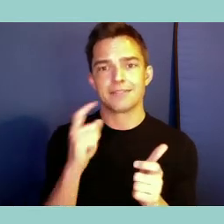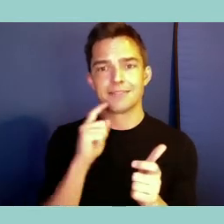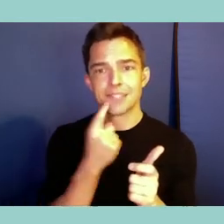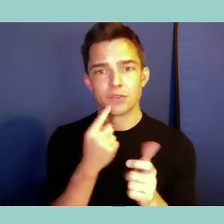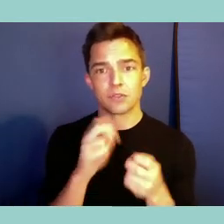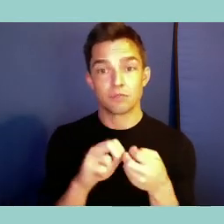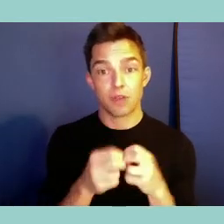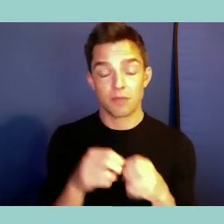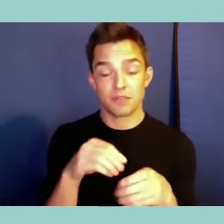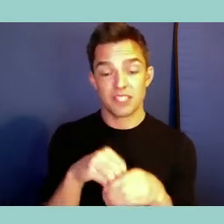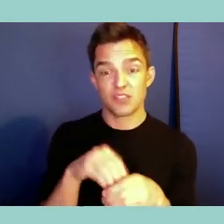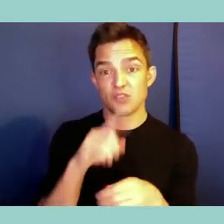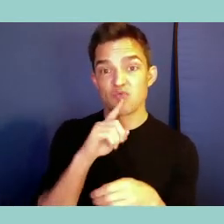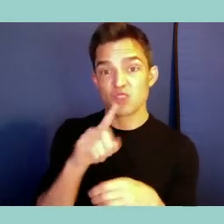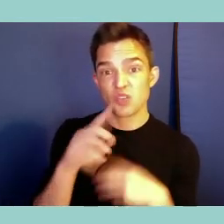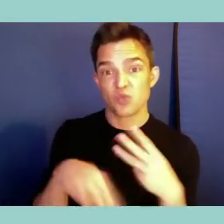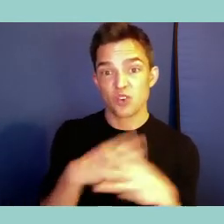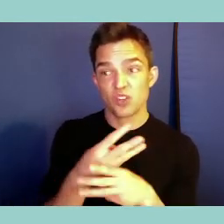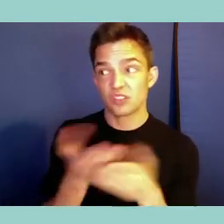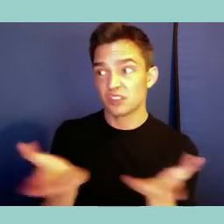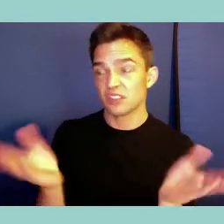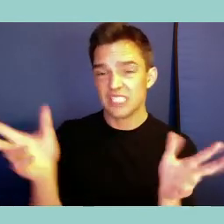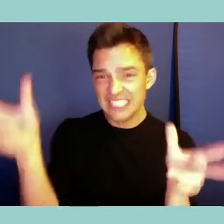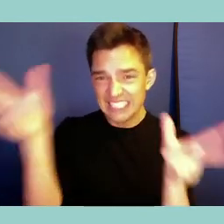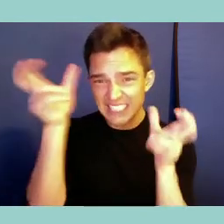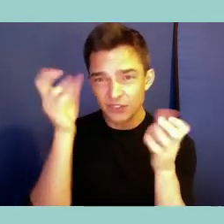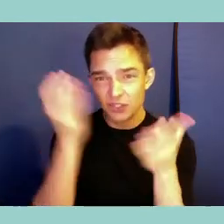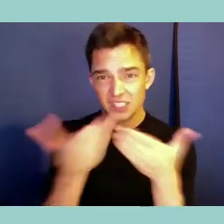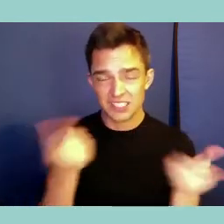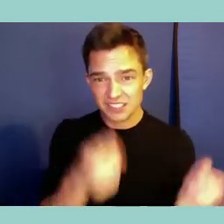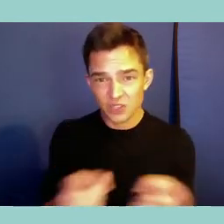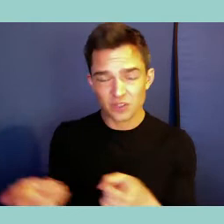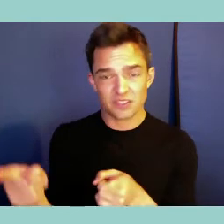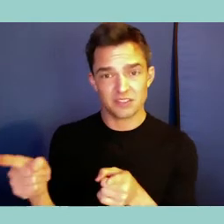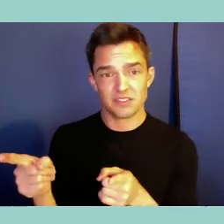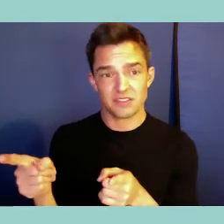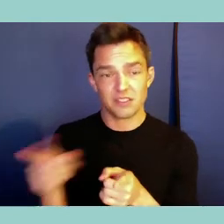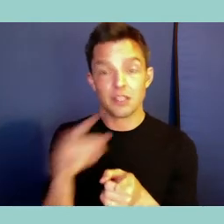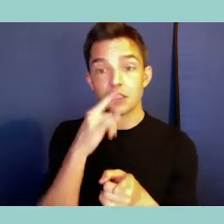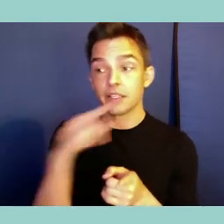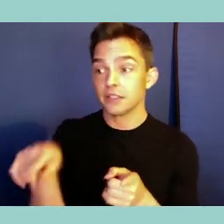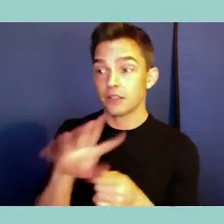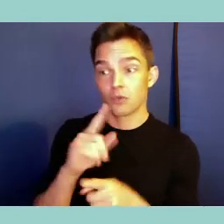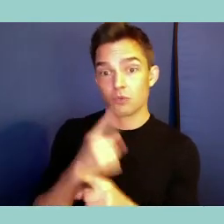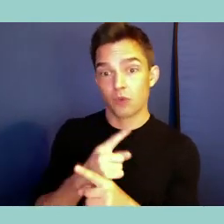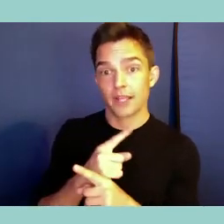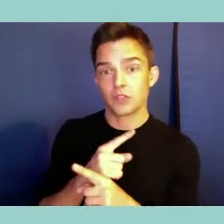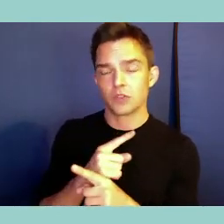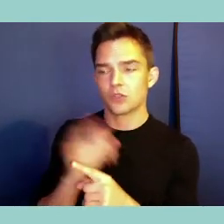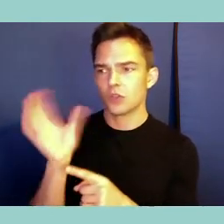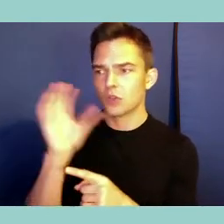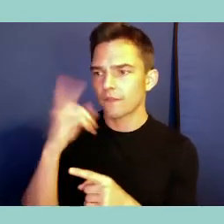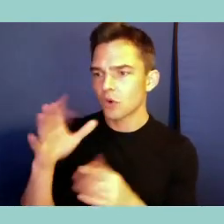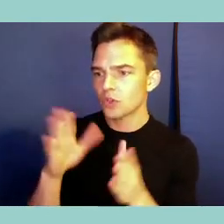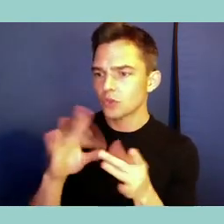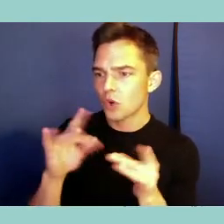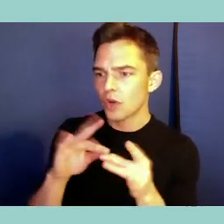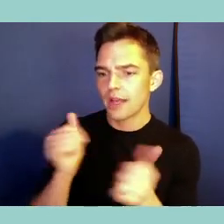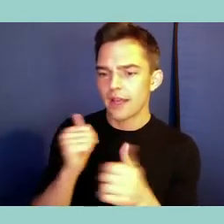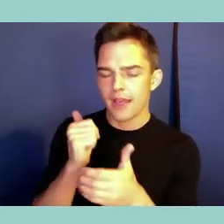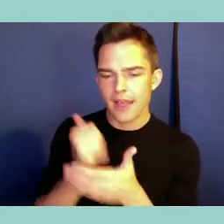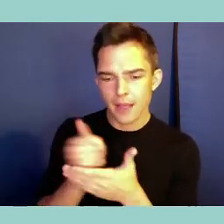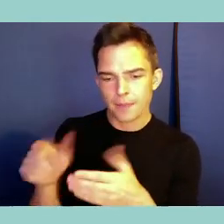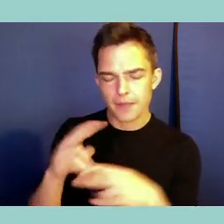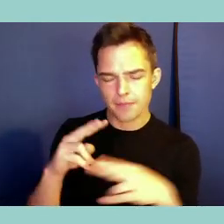big, serious problems in the real world, evil things that happen. And kids are right to look for